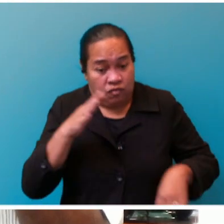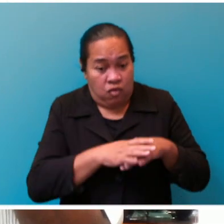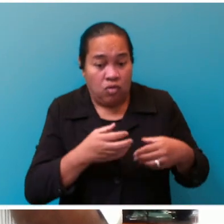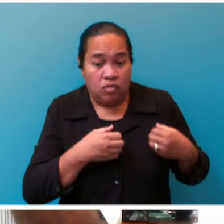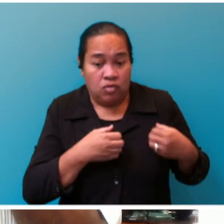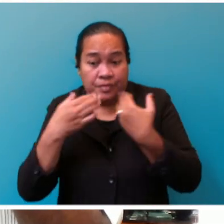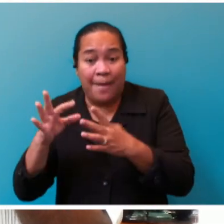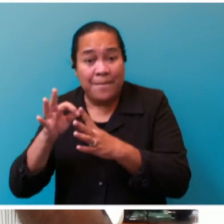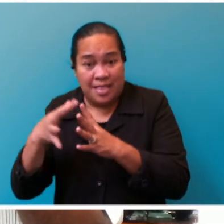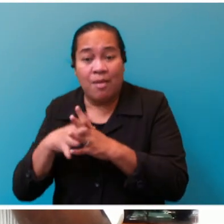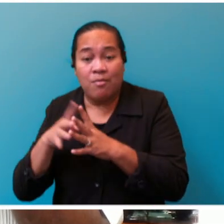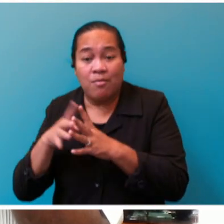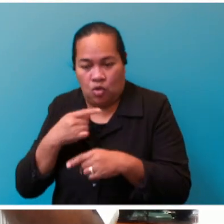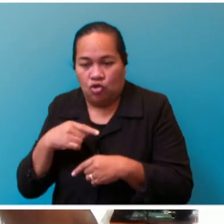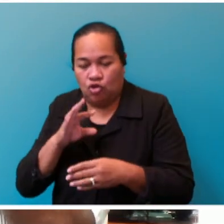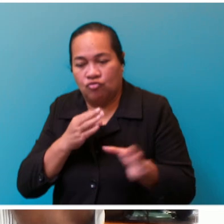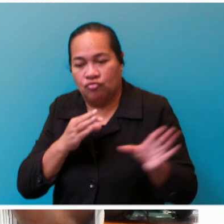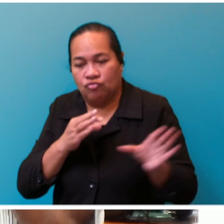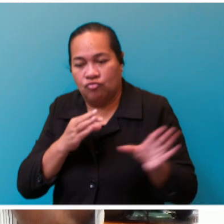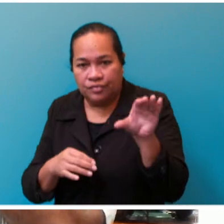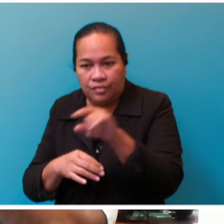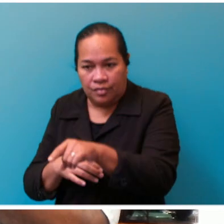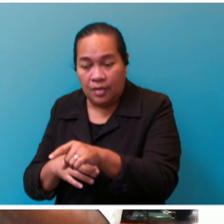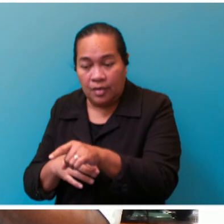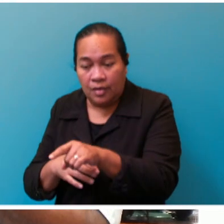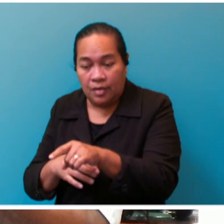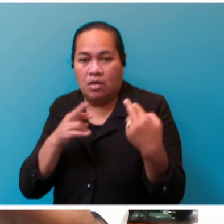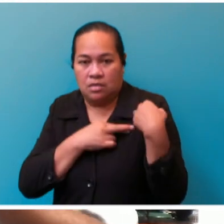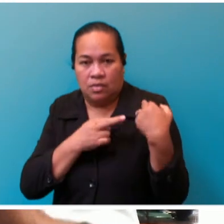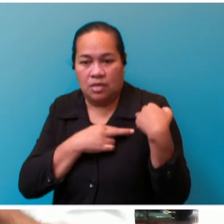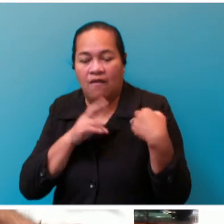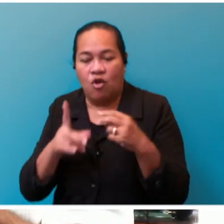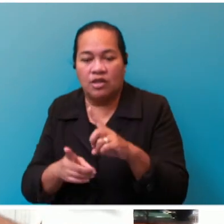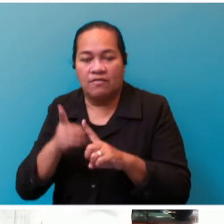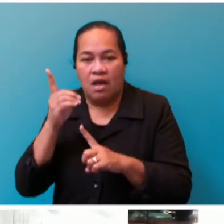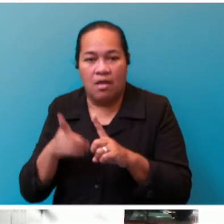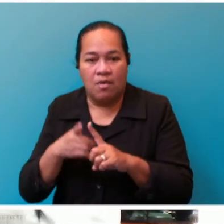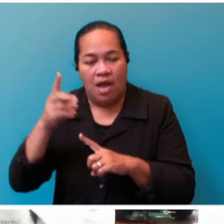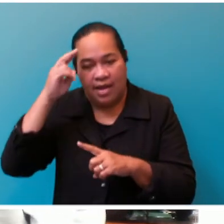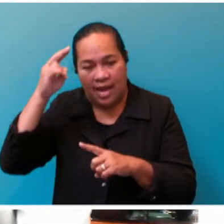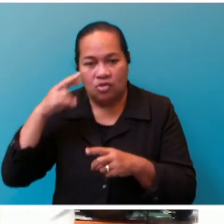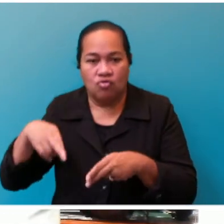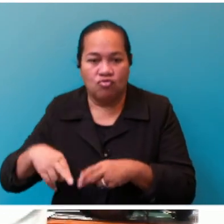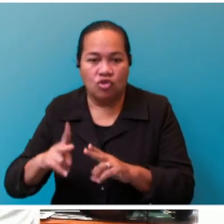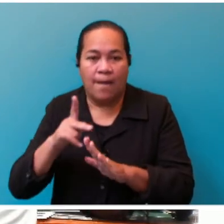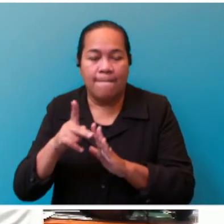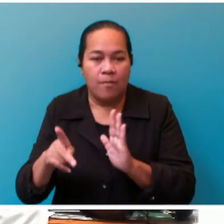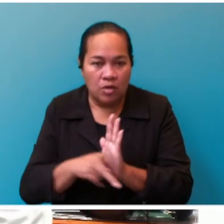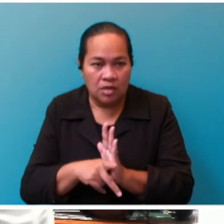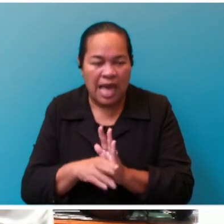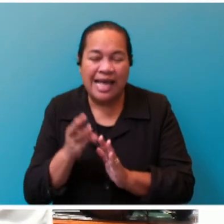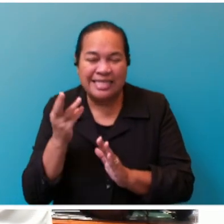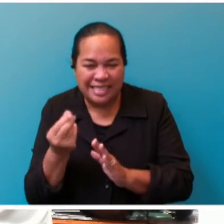through the Department of National Roads will also be responsible for the development of national road policies, some of